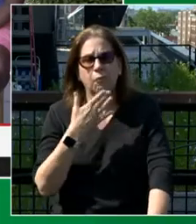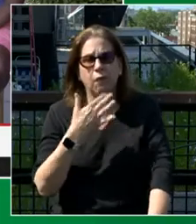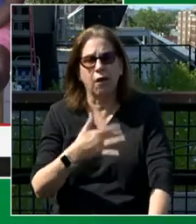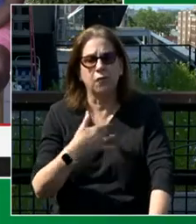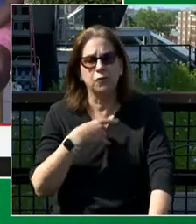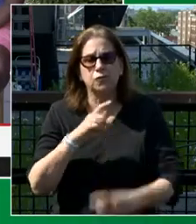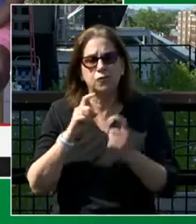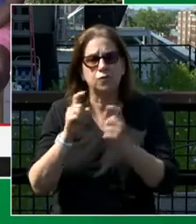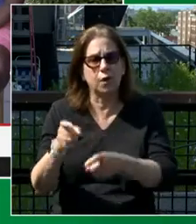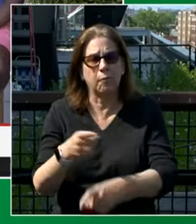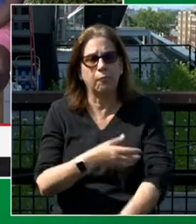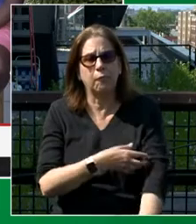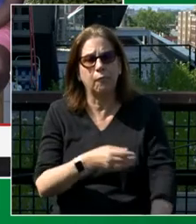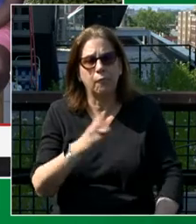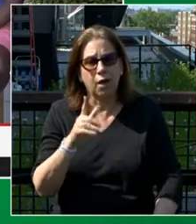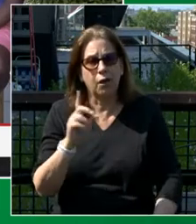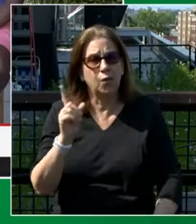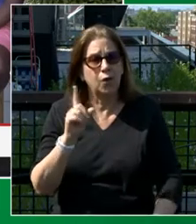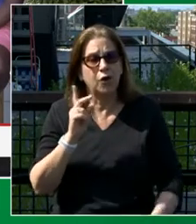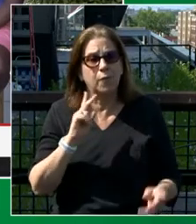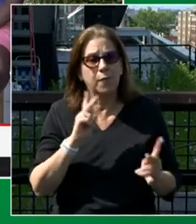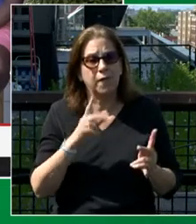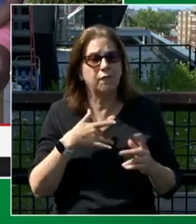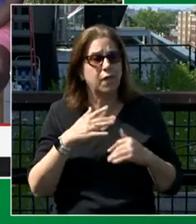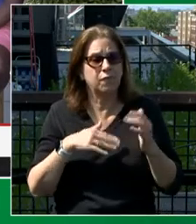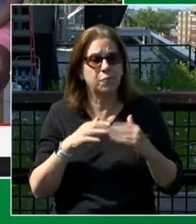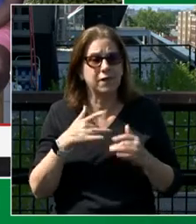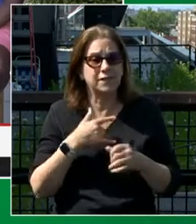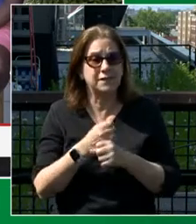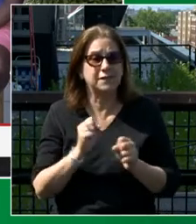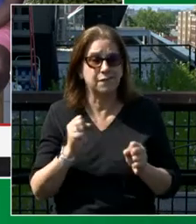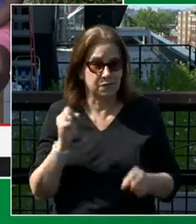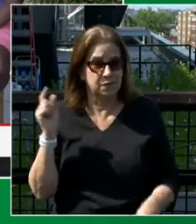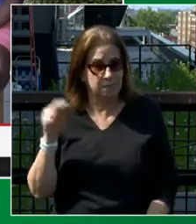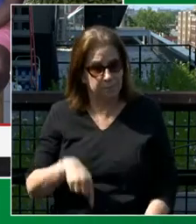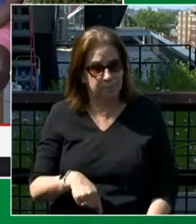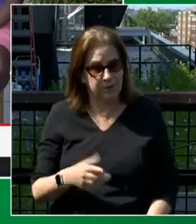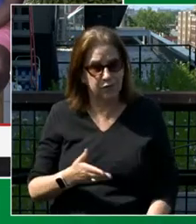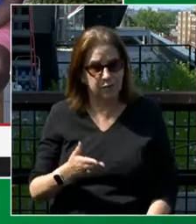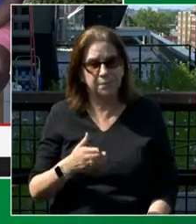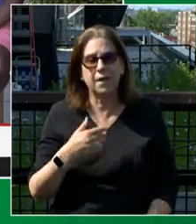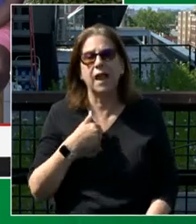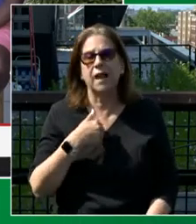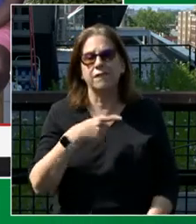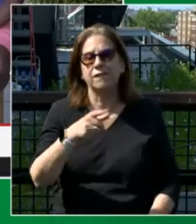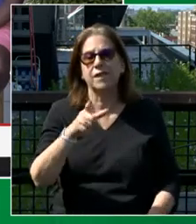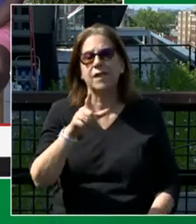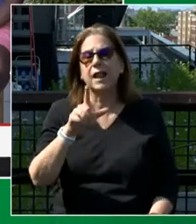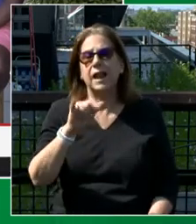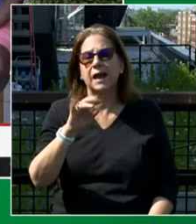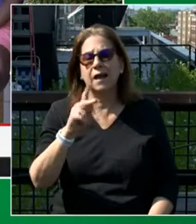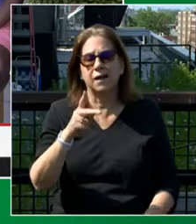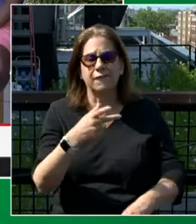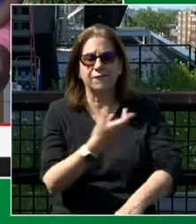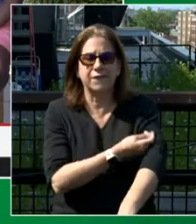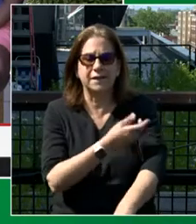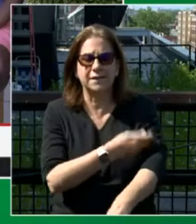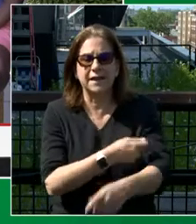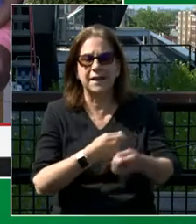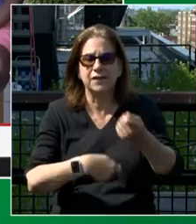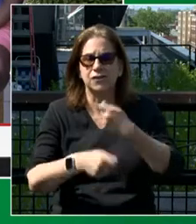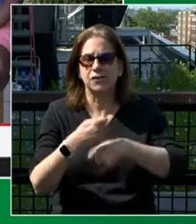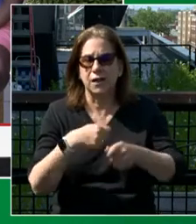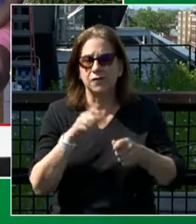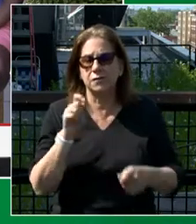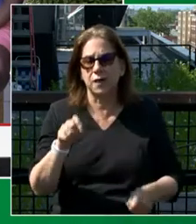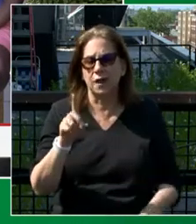actually, I'm glad I got the link. If you go to vaccineexchange.dc.gov, that's how you sign up and show interest. So Okay. it'd